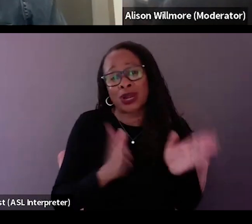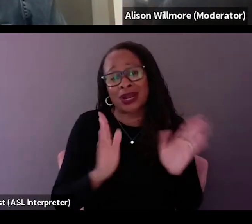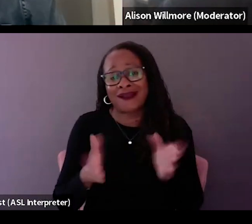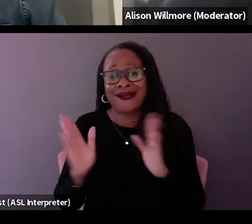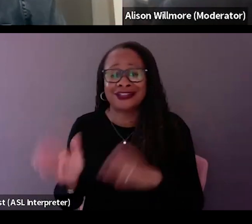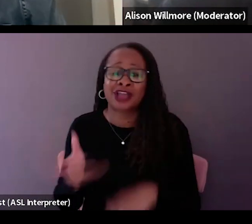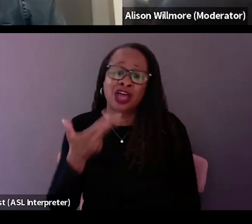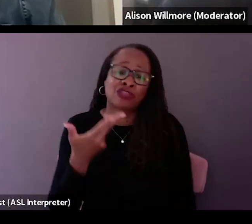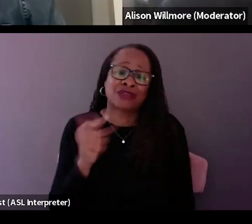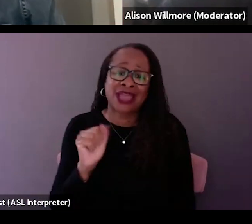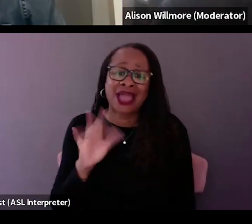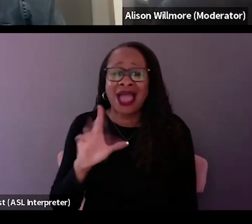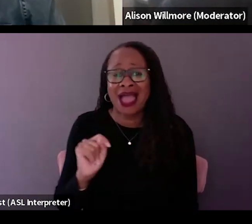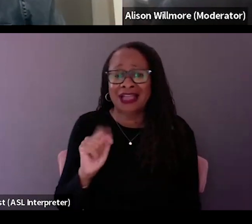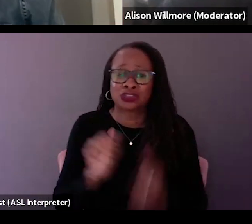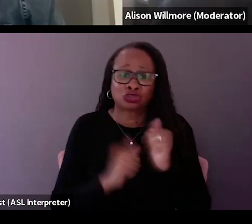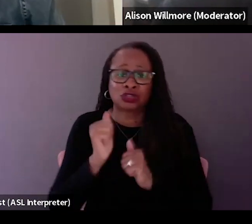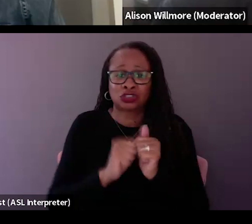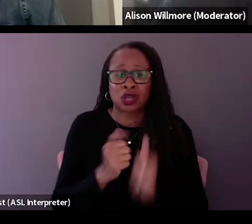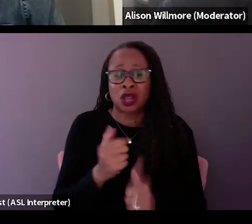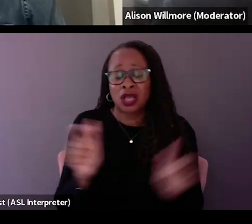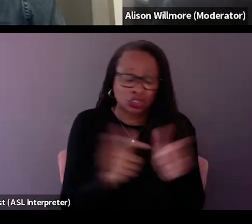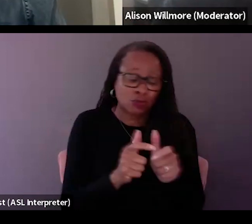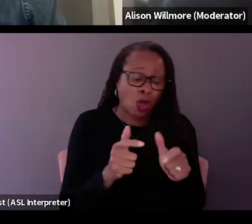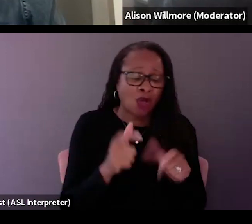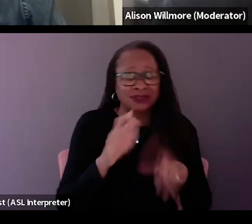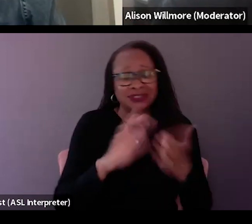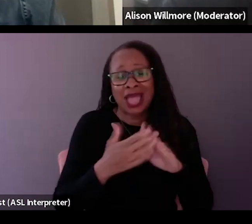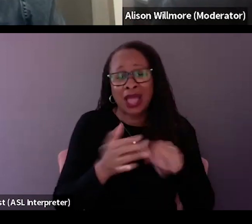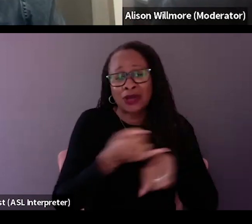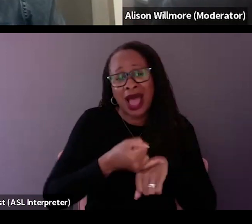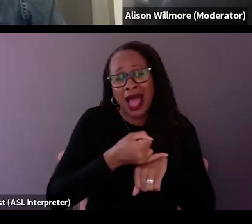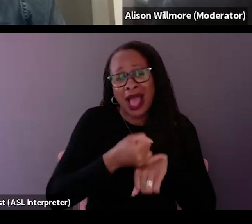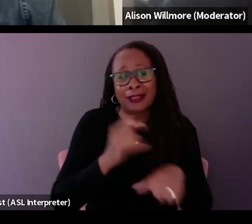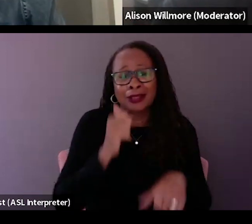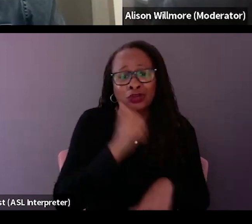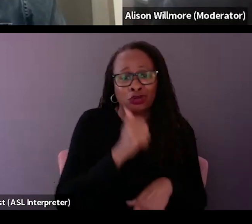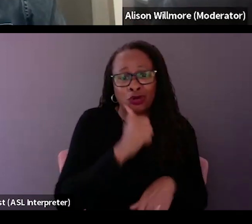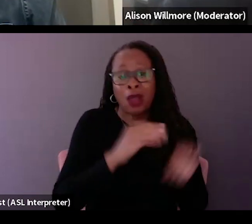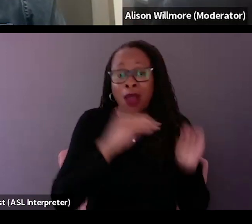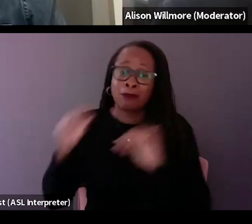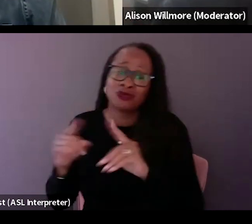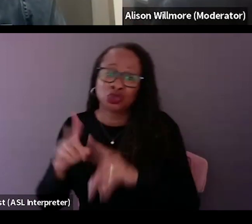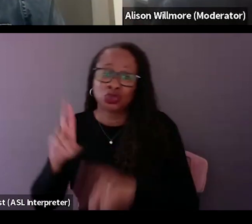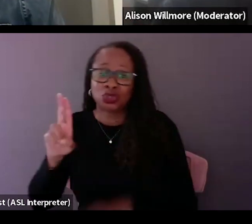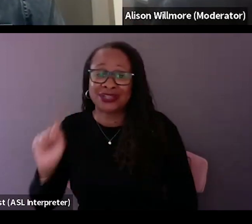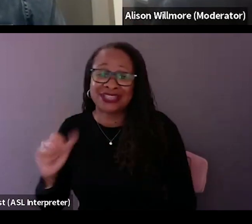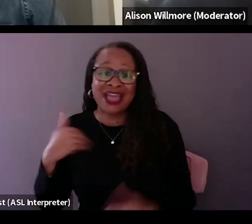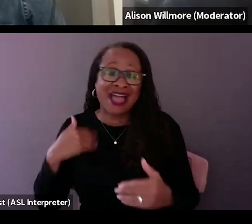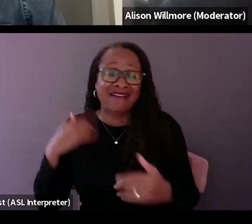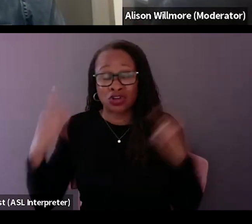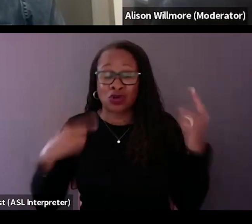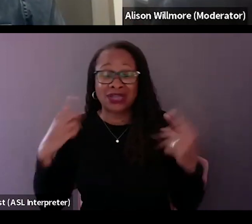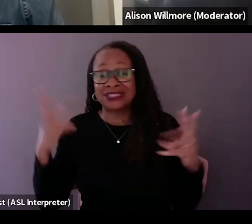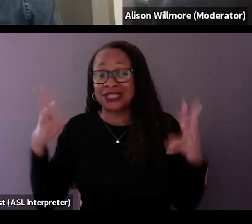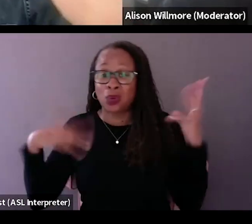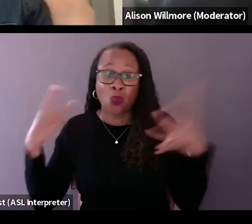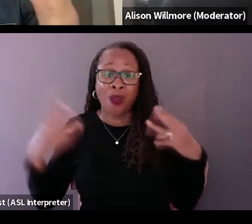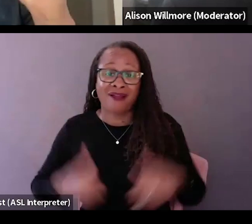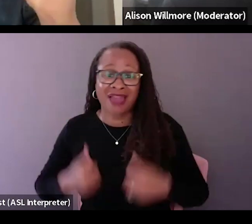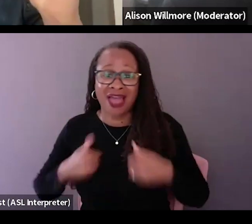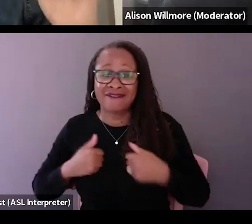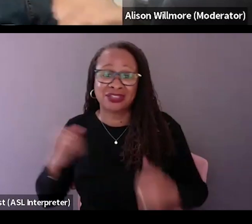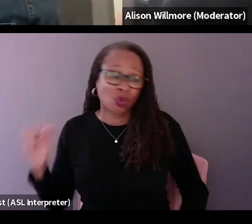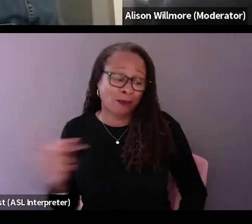US, lived this crazy wild life, and now has returned to the island to live out the rest of her years, married a